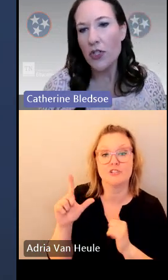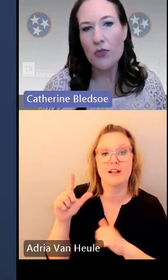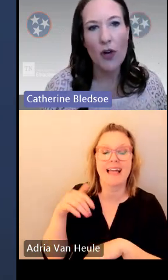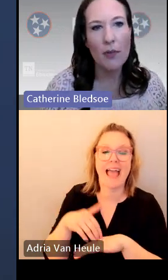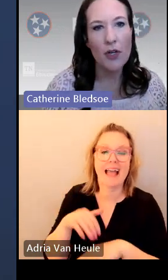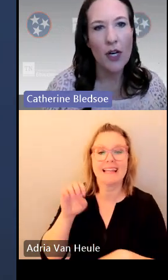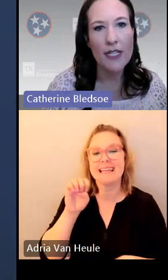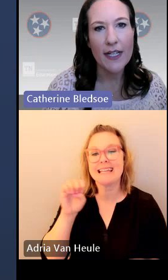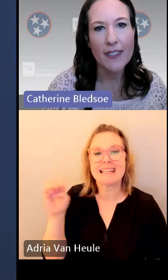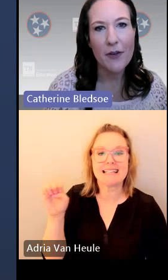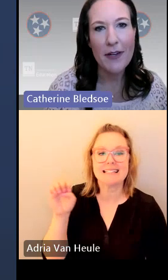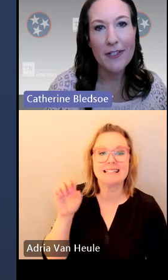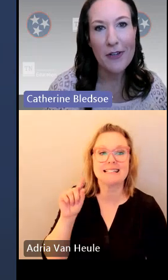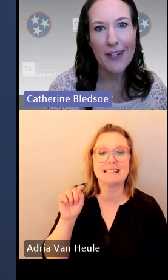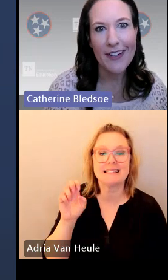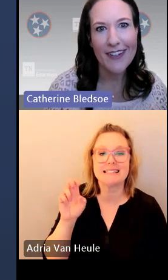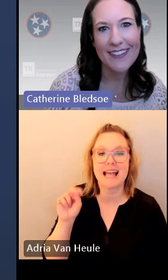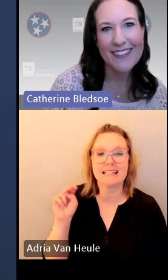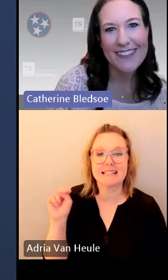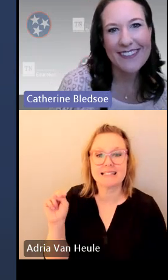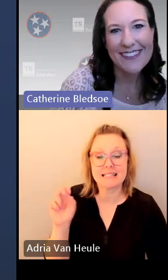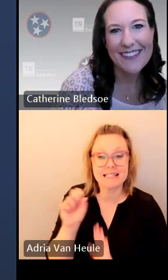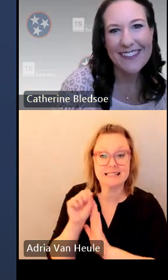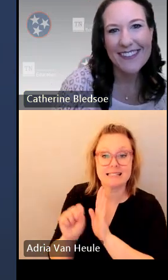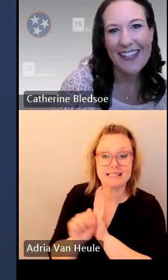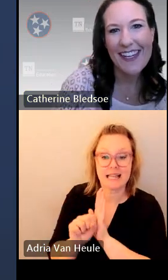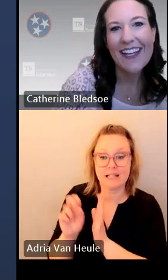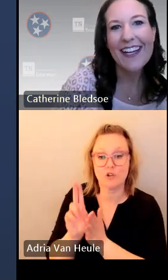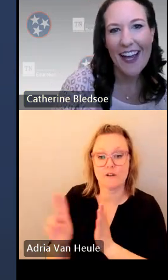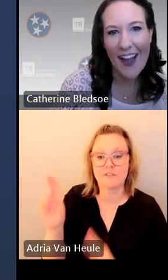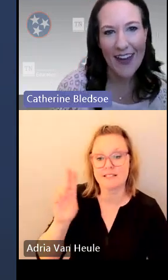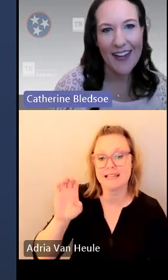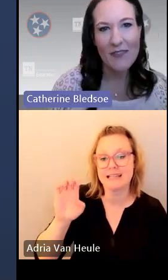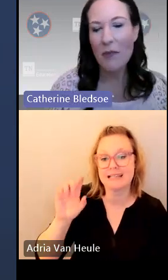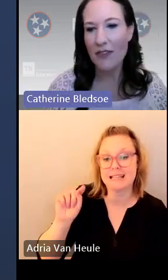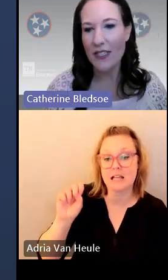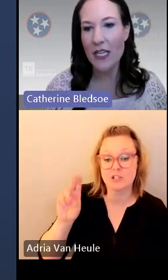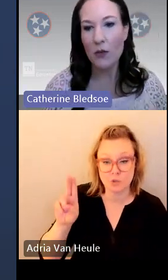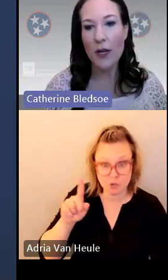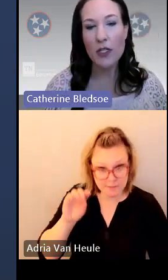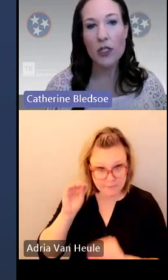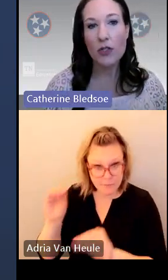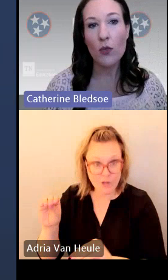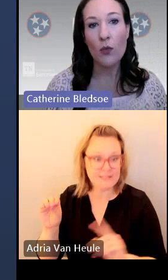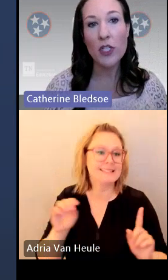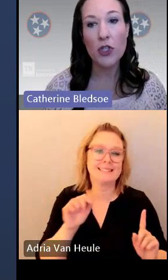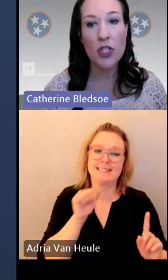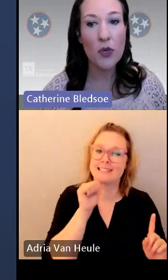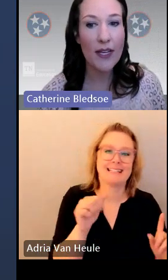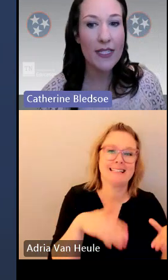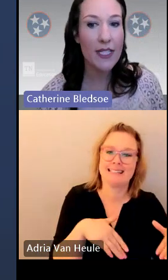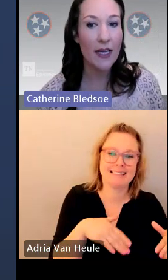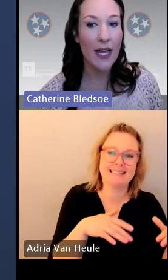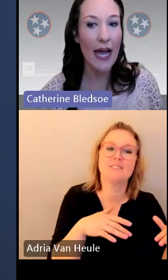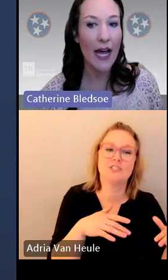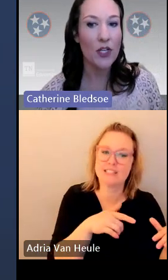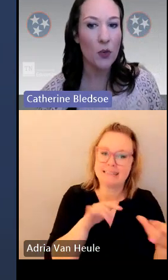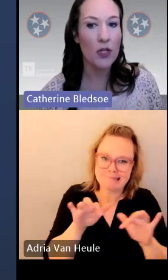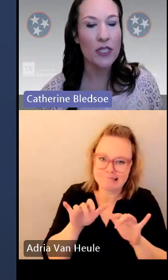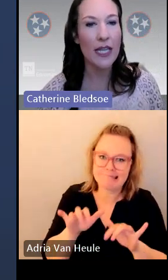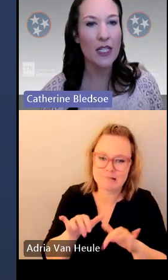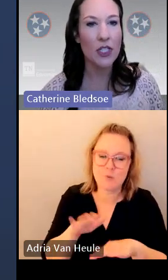Melissa, did you drop your contact information? Did you get your? She doesn't have it yet. Okay, Perfect. It's coming. Rachel, do you want us